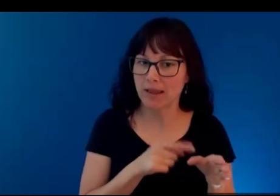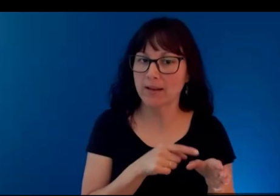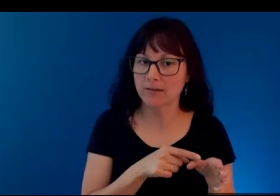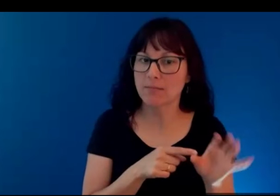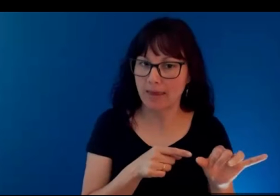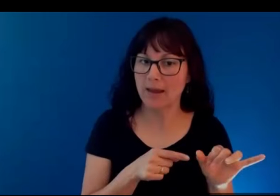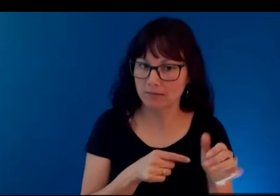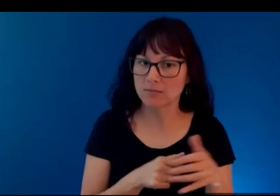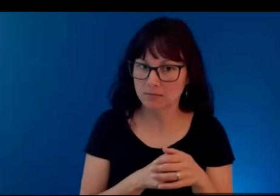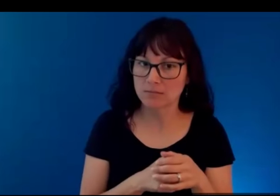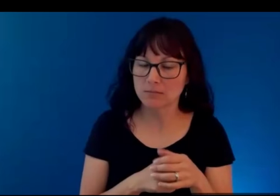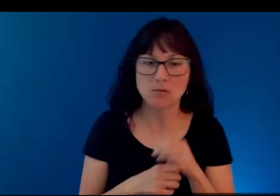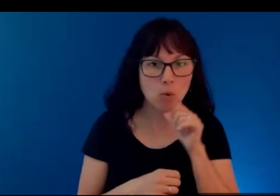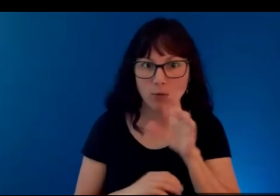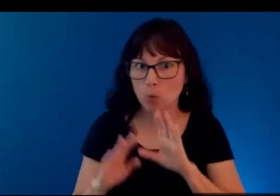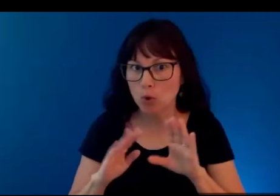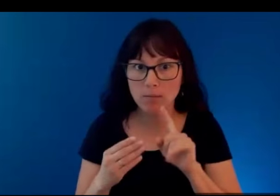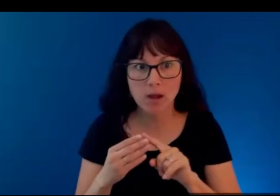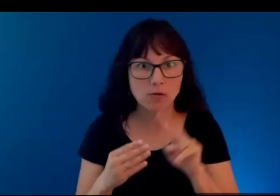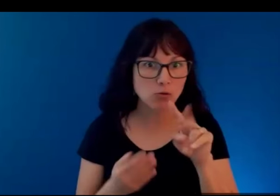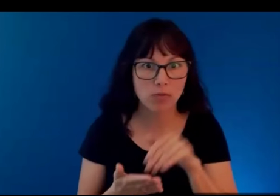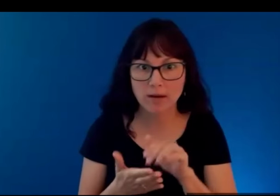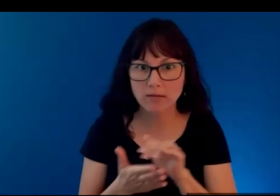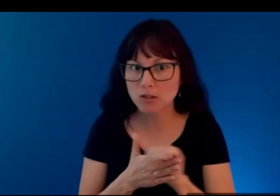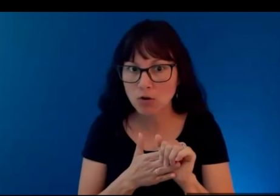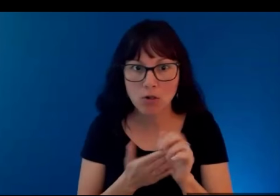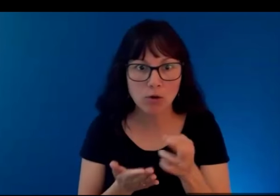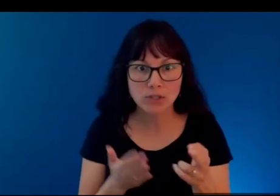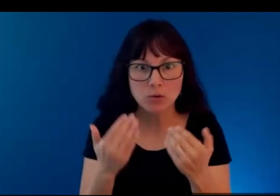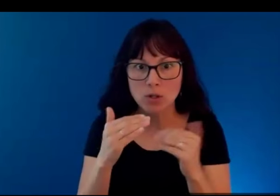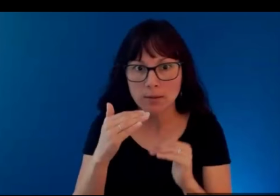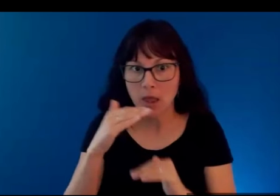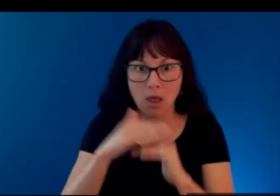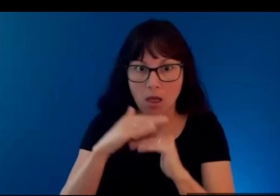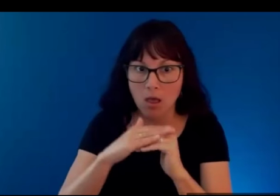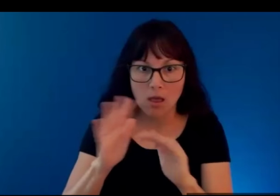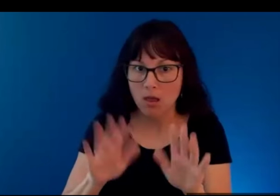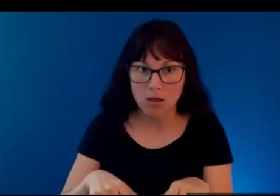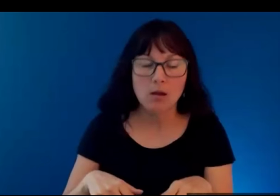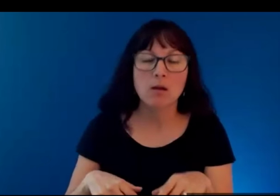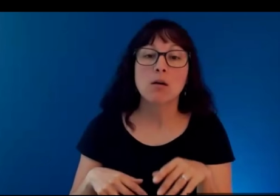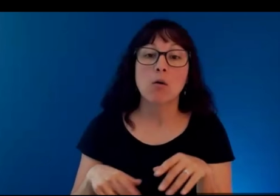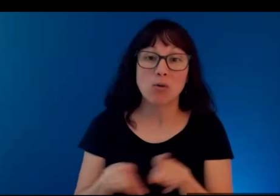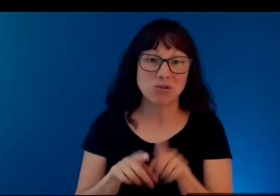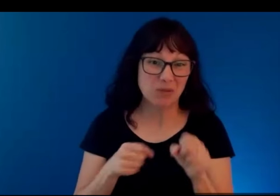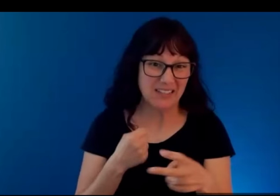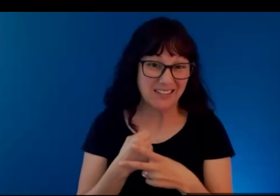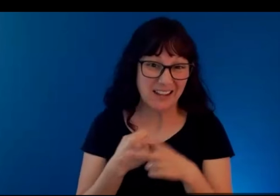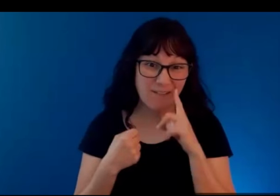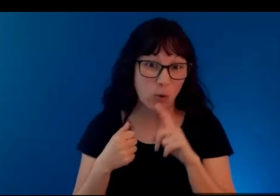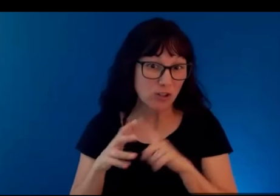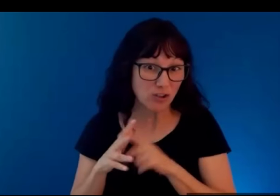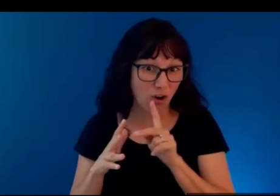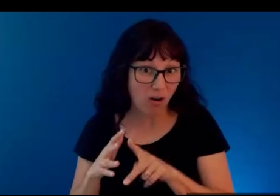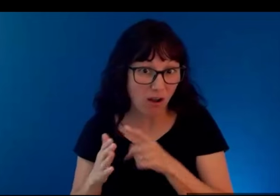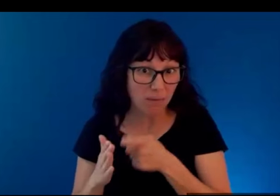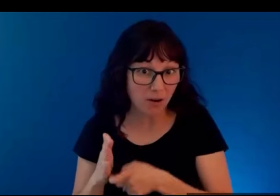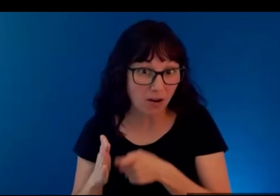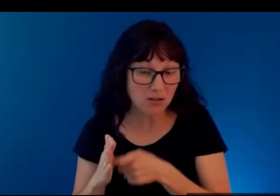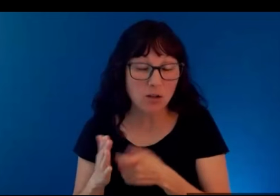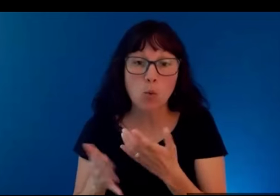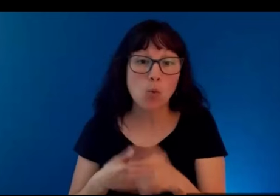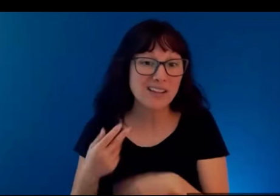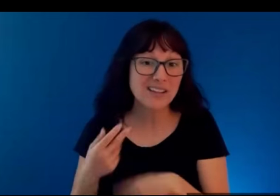to do it. They don't have to worry about that $2,000 resource limit. And you can save for startup costs. What startup costs will